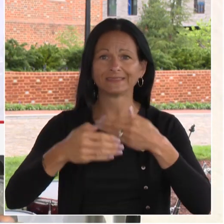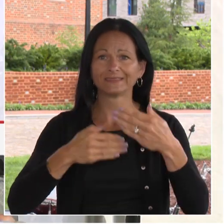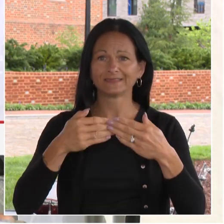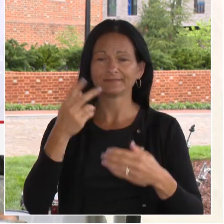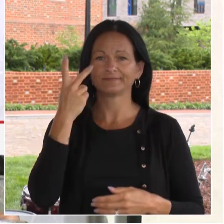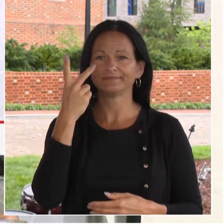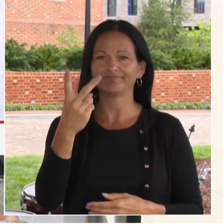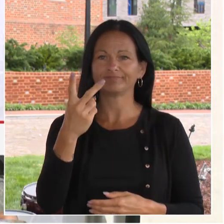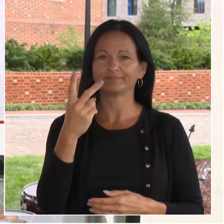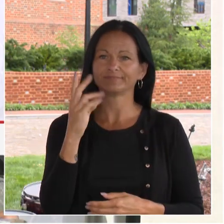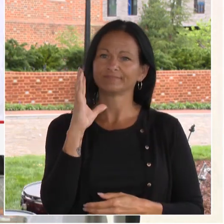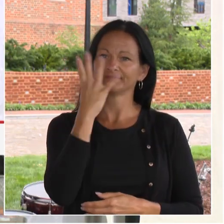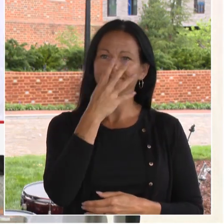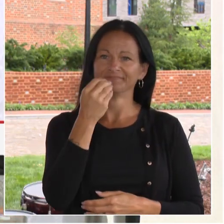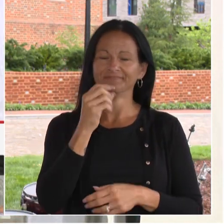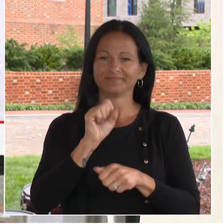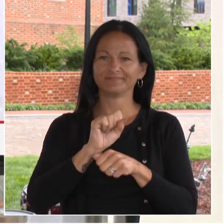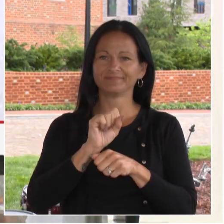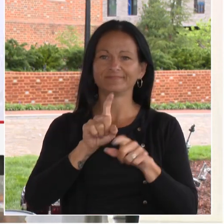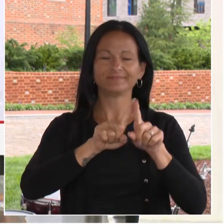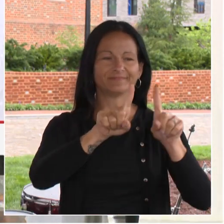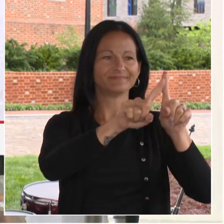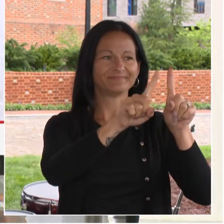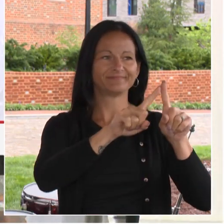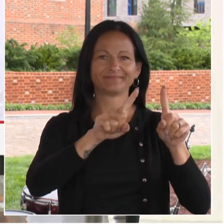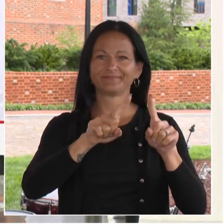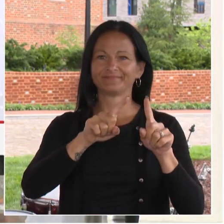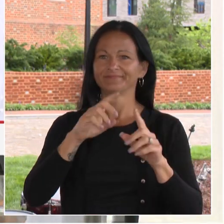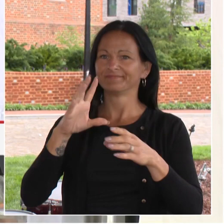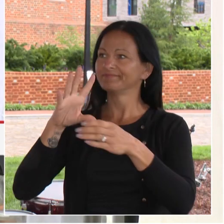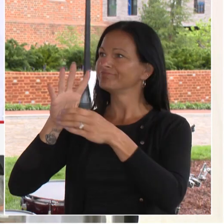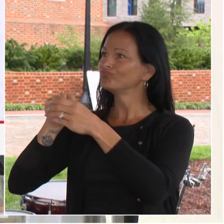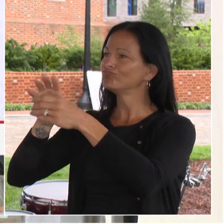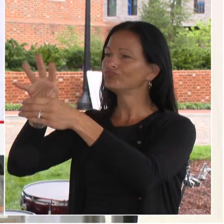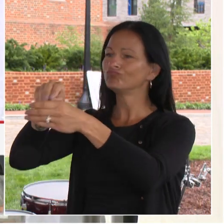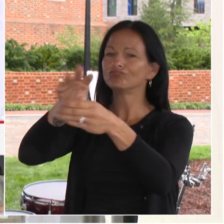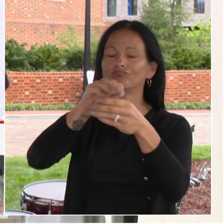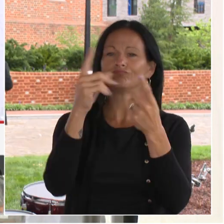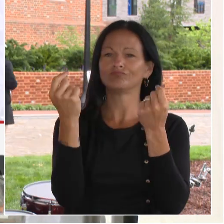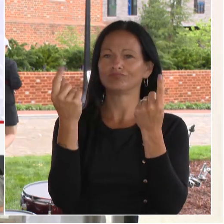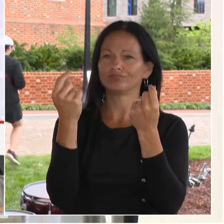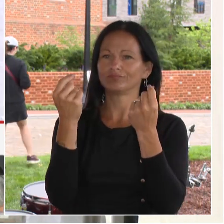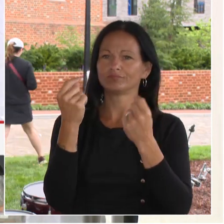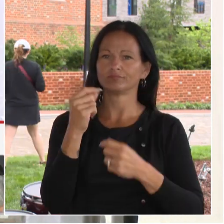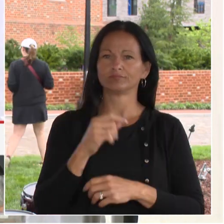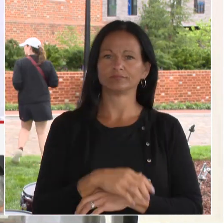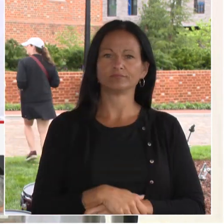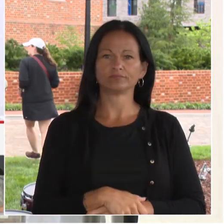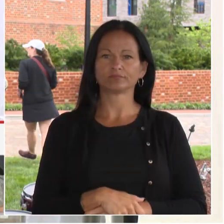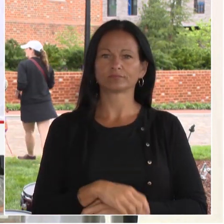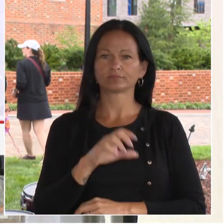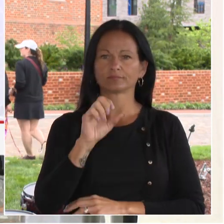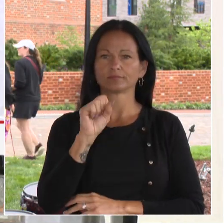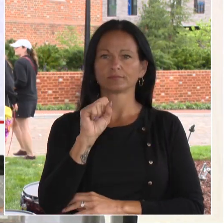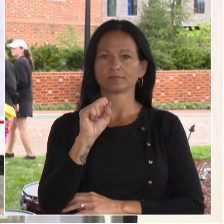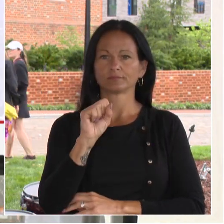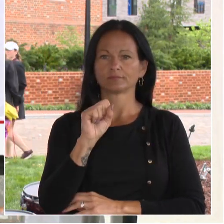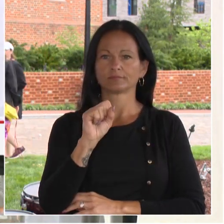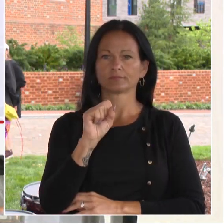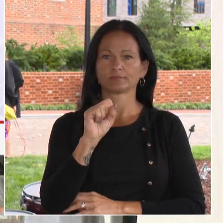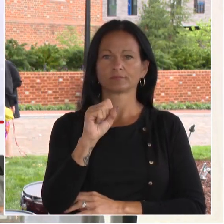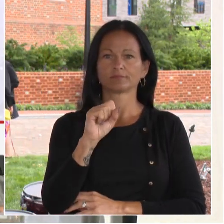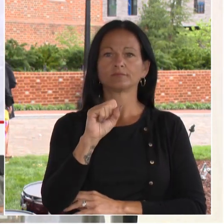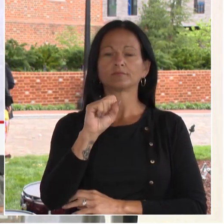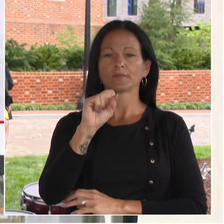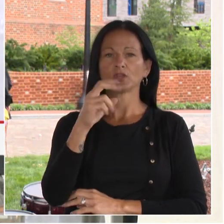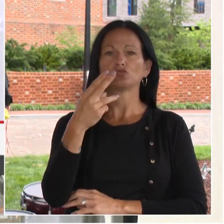Ferguson and NVLA, his entire team in NVLA, and Shalom Baranis and Associates, this place became a public